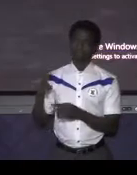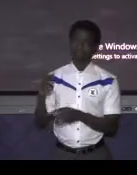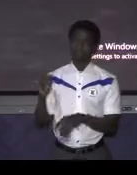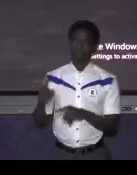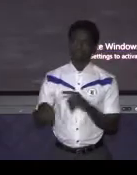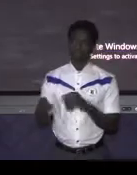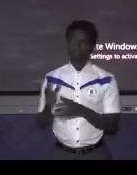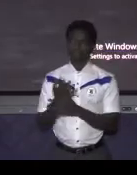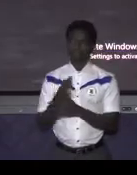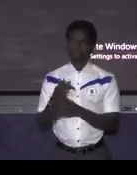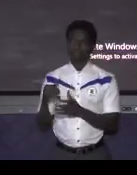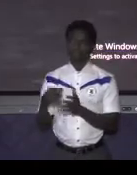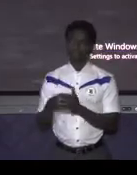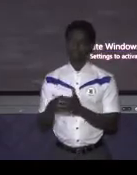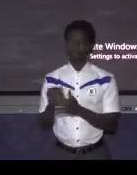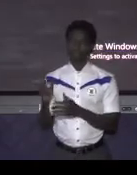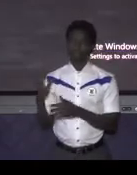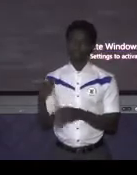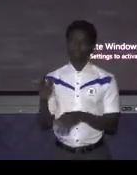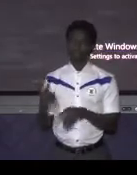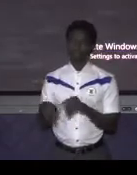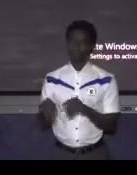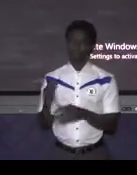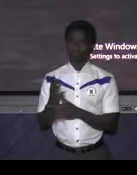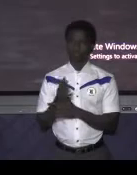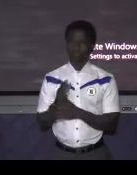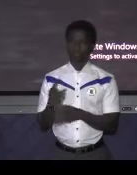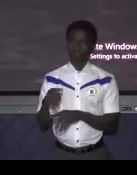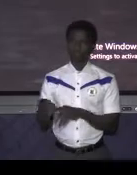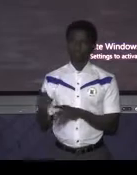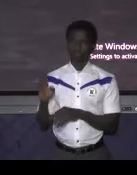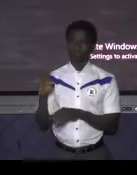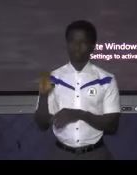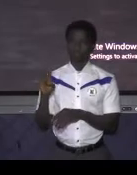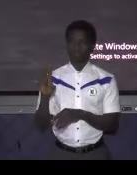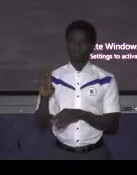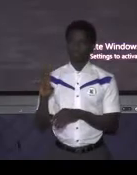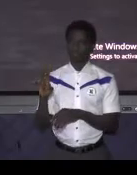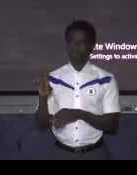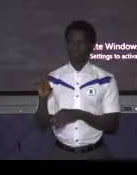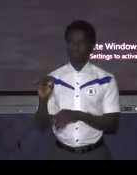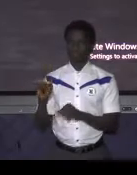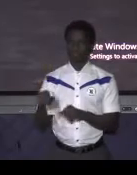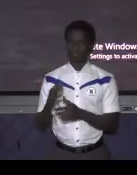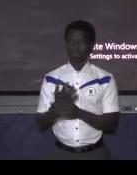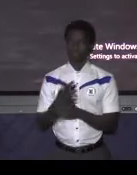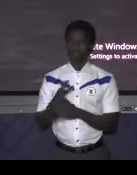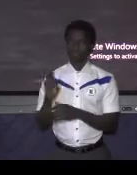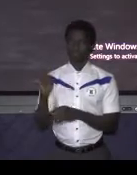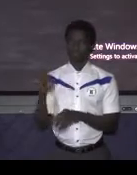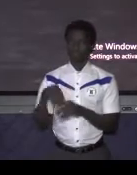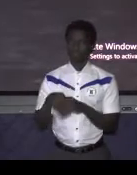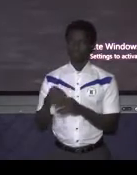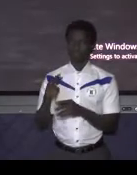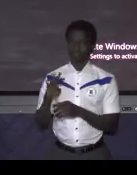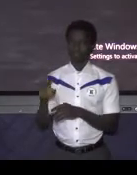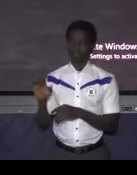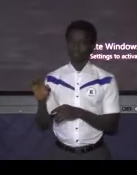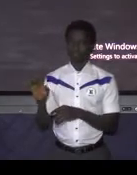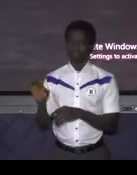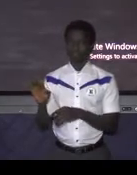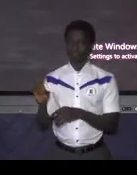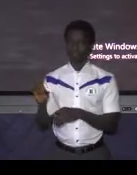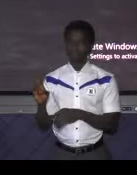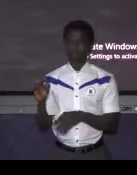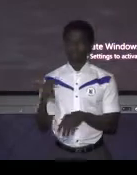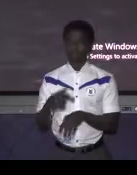no longer divide, 3 cannot divide, 5 cannot divide, but 7 can divide. So 7 goes in 49 7 times, and 7 goes in